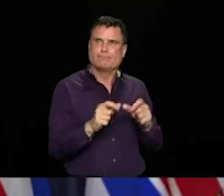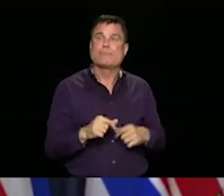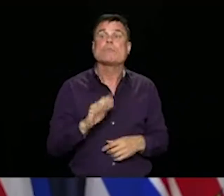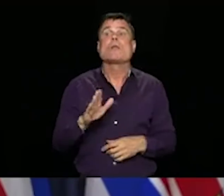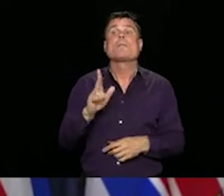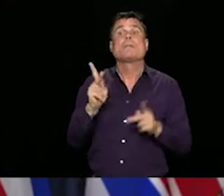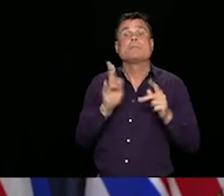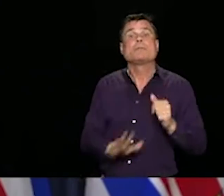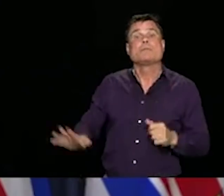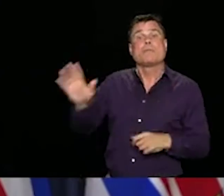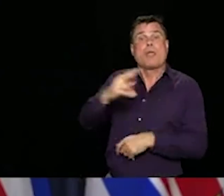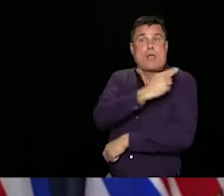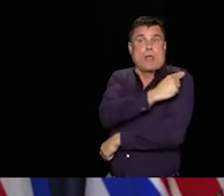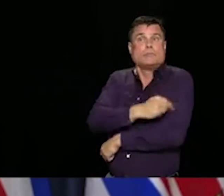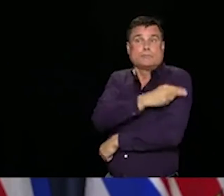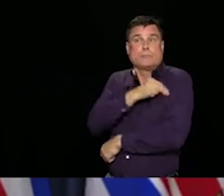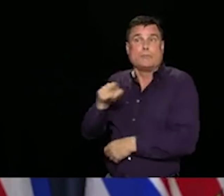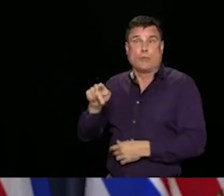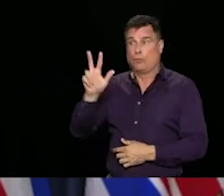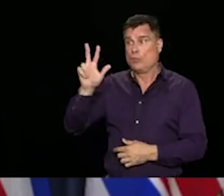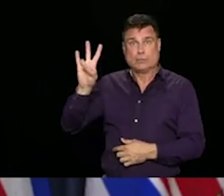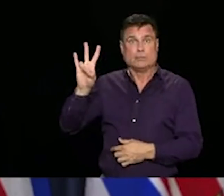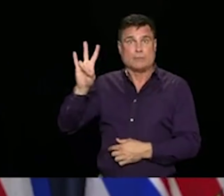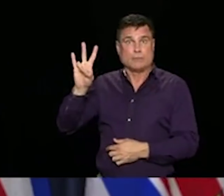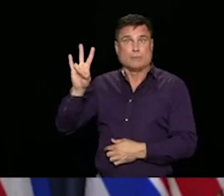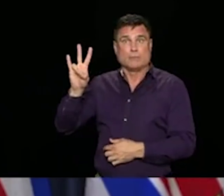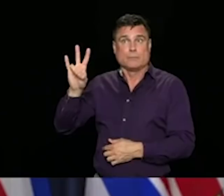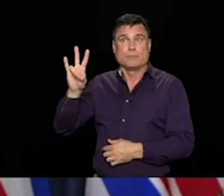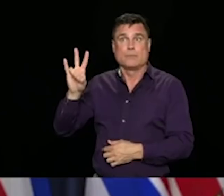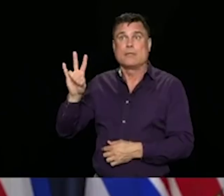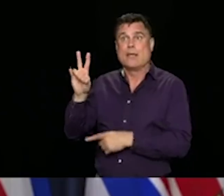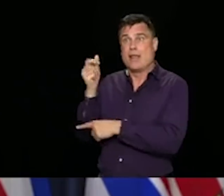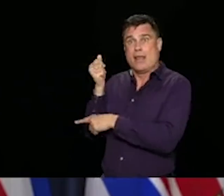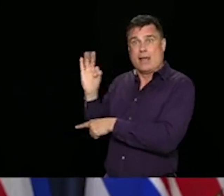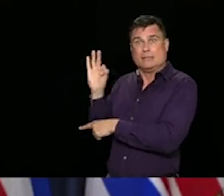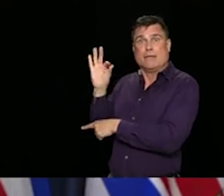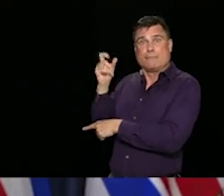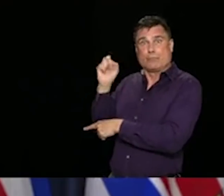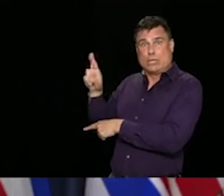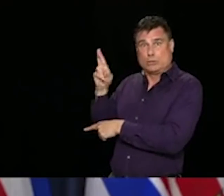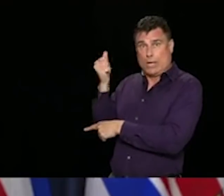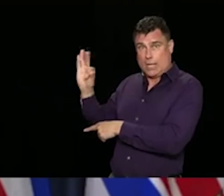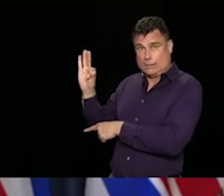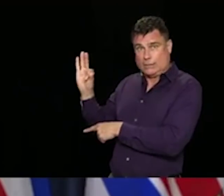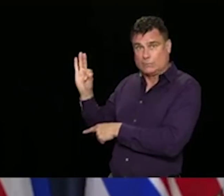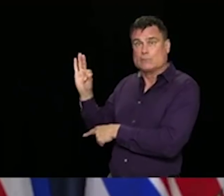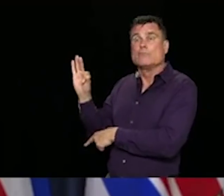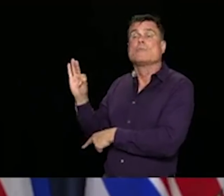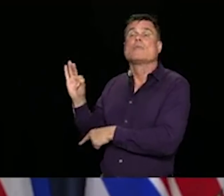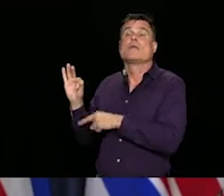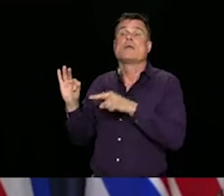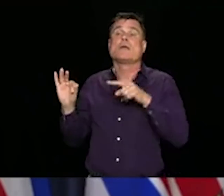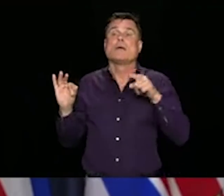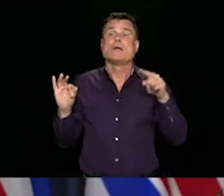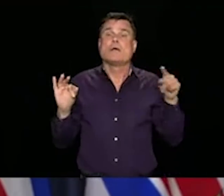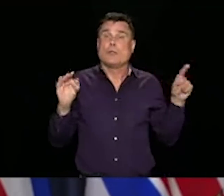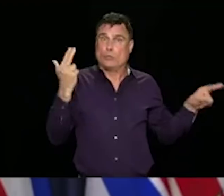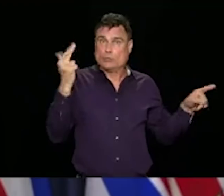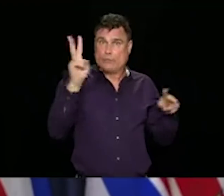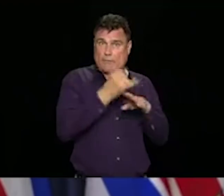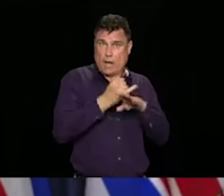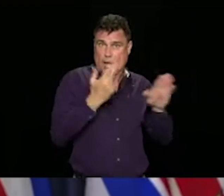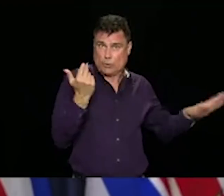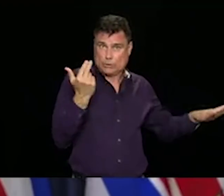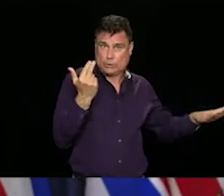That's 19 in Fraser Health, 1 in Interior Health, 1 in Island Health, and 1 in Northern Health, and 15 in